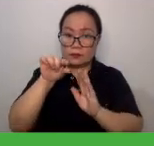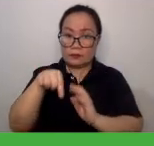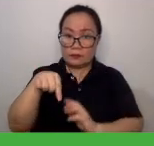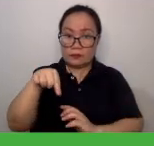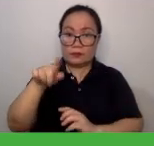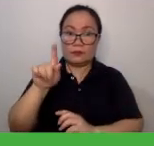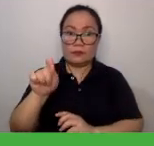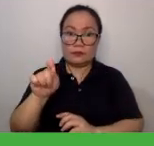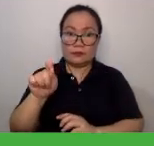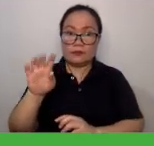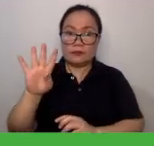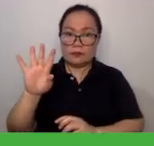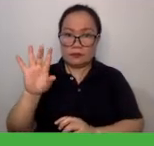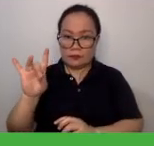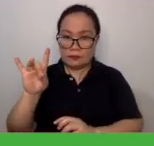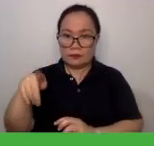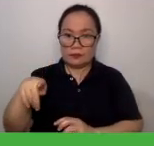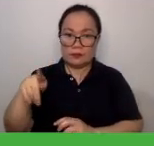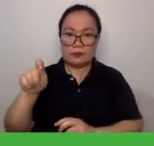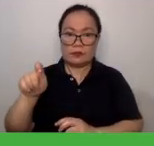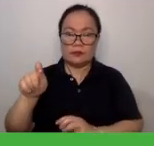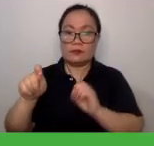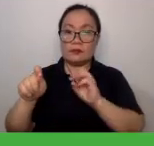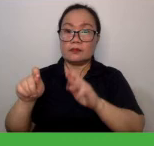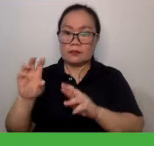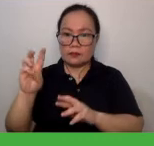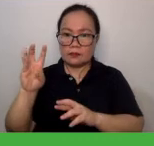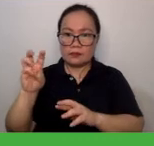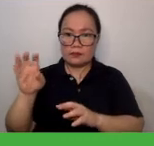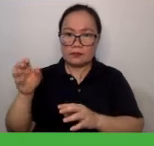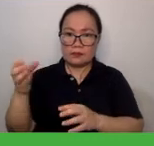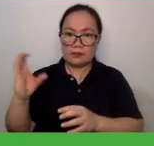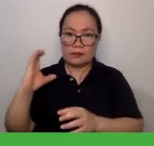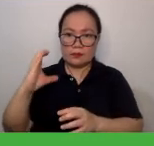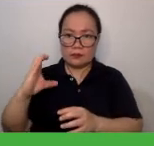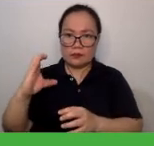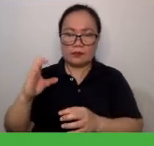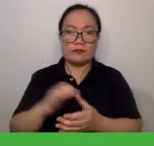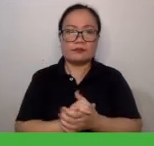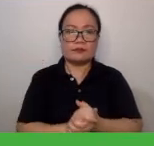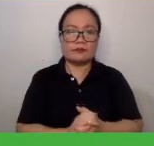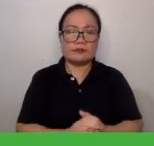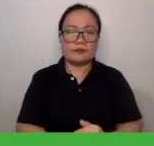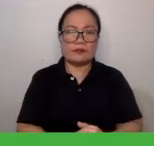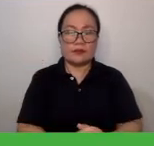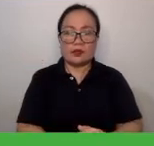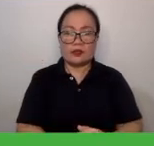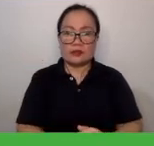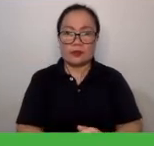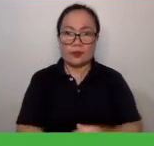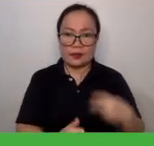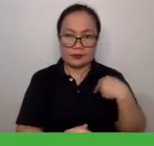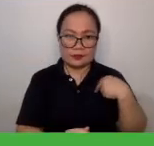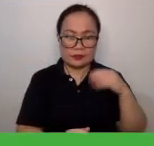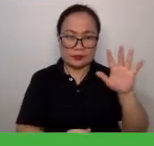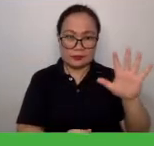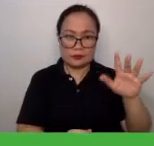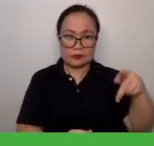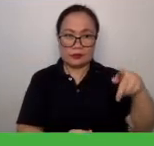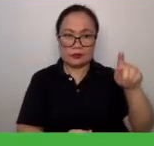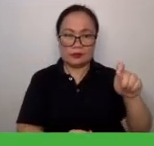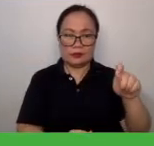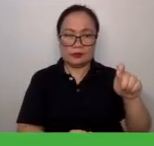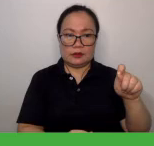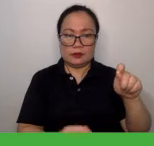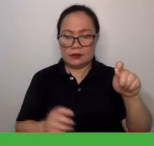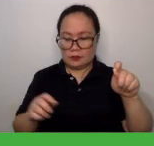So, I have here 5 pints. So, dito tayo. So, 5 pints. So, since pint ito, pint dapat